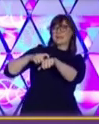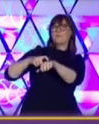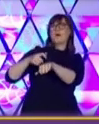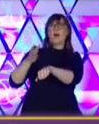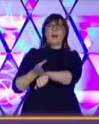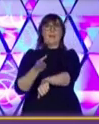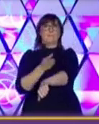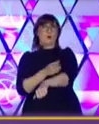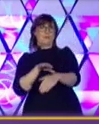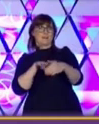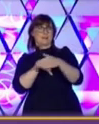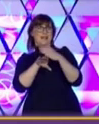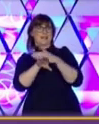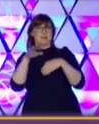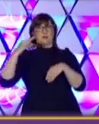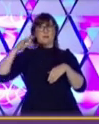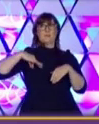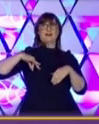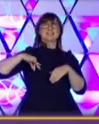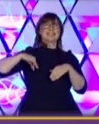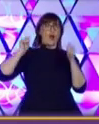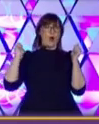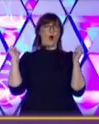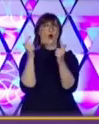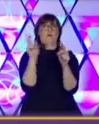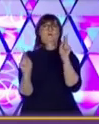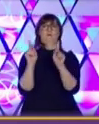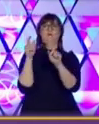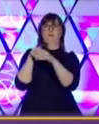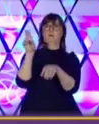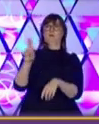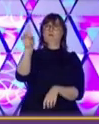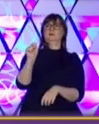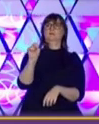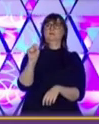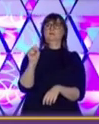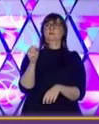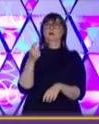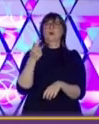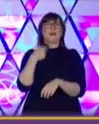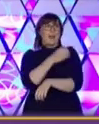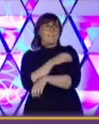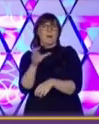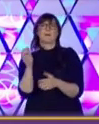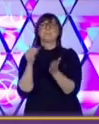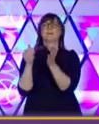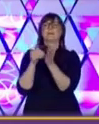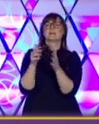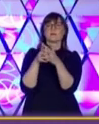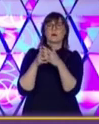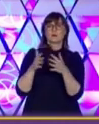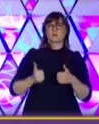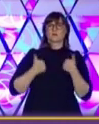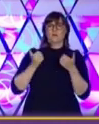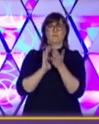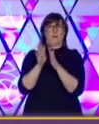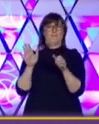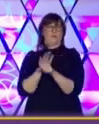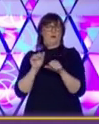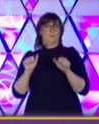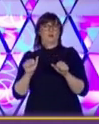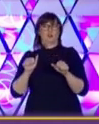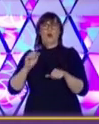improving accessibility benefits everyone in our country. When we empower millions of Americans to live their lives to the fullest potential,